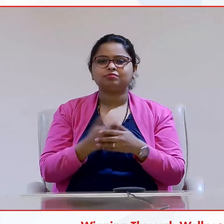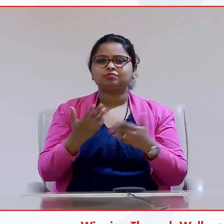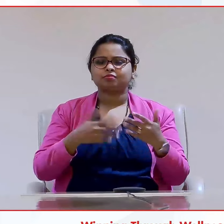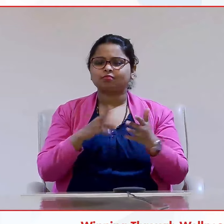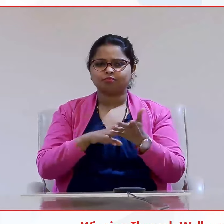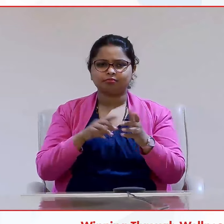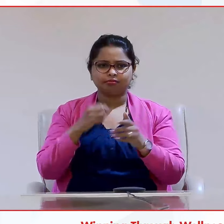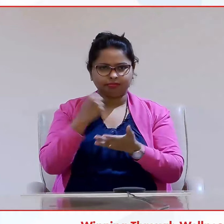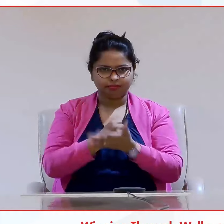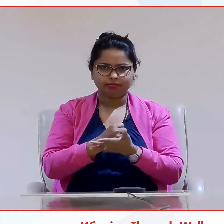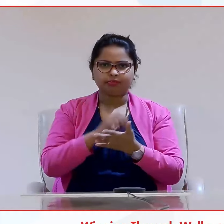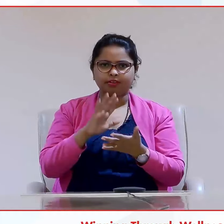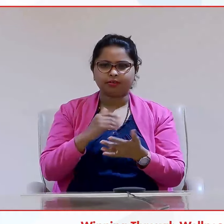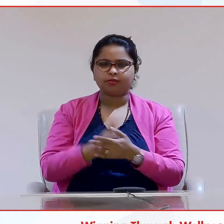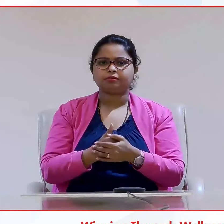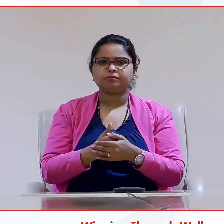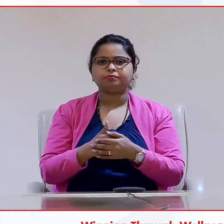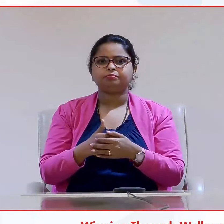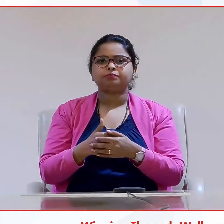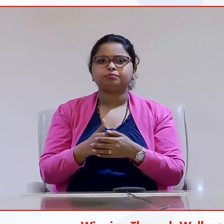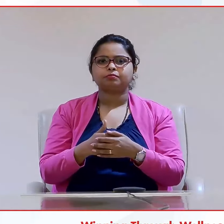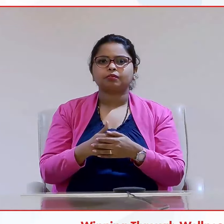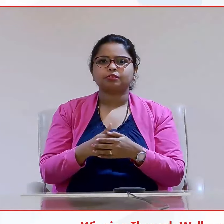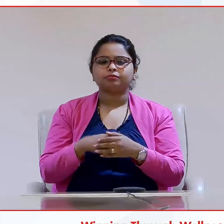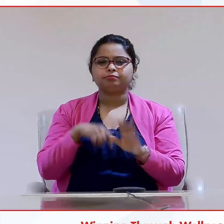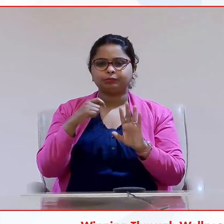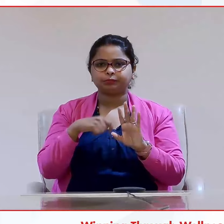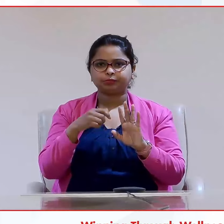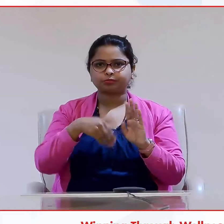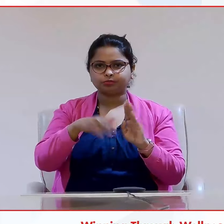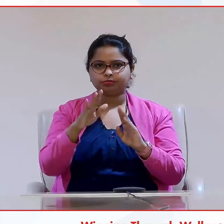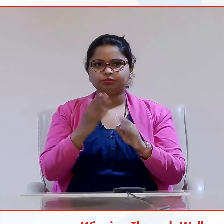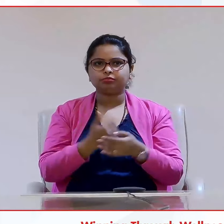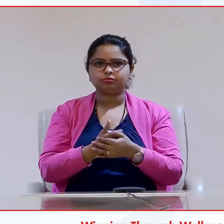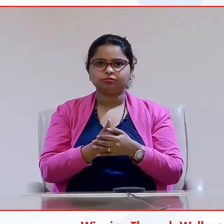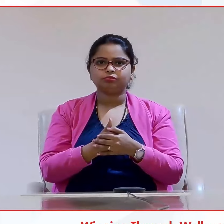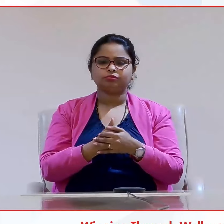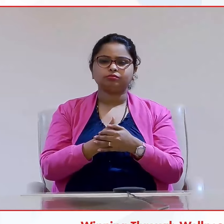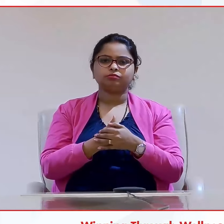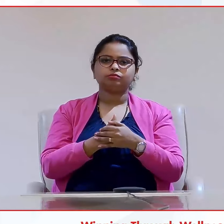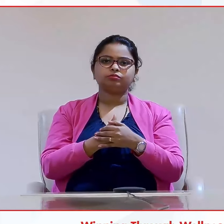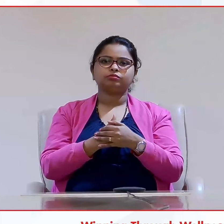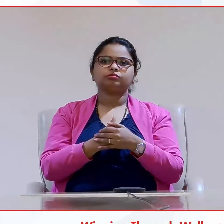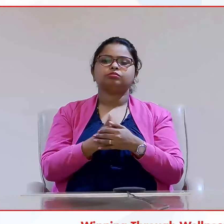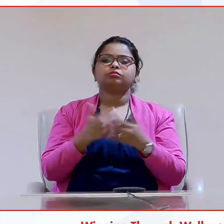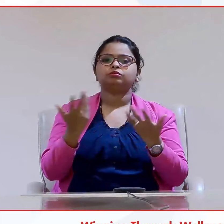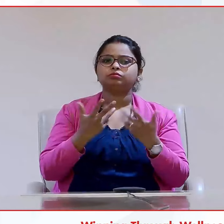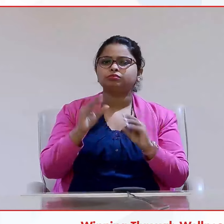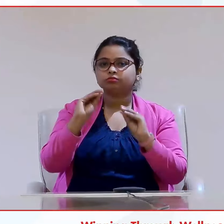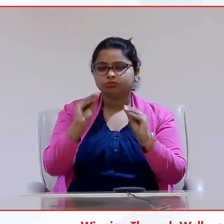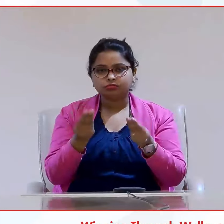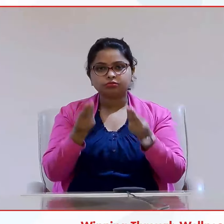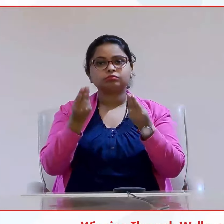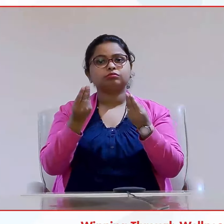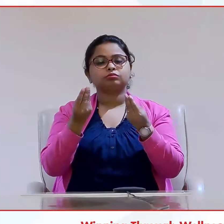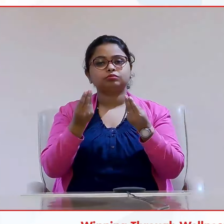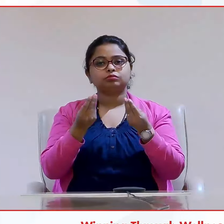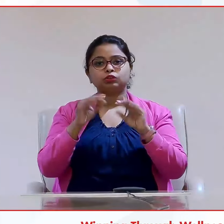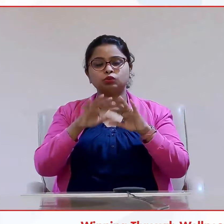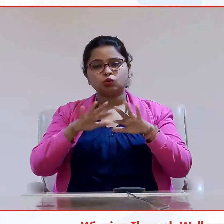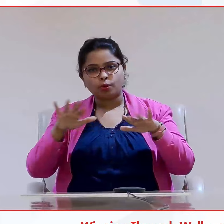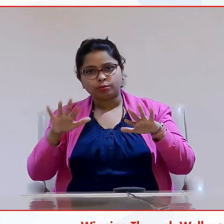make sure that you have access to this recording. Okay, there is a new question that says, what is better, normal